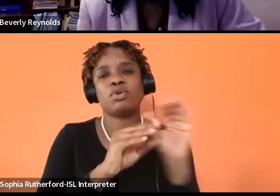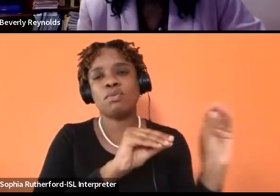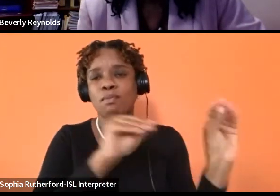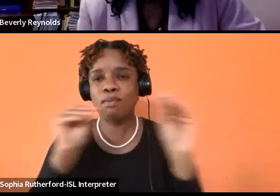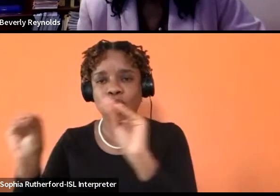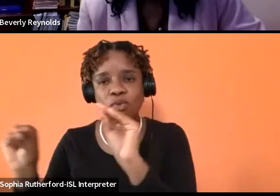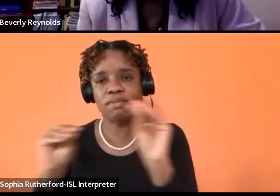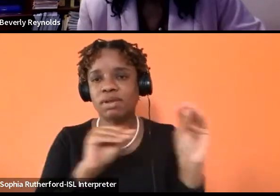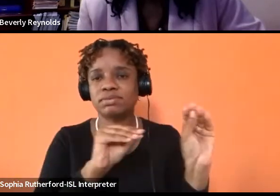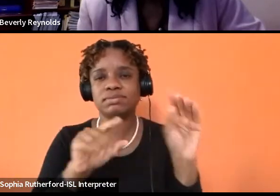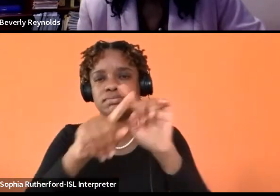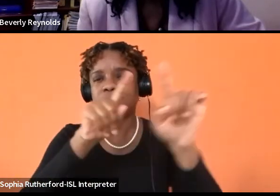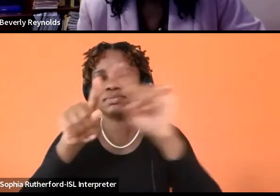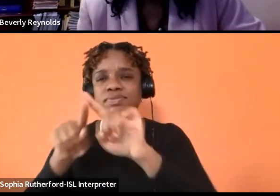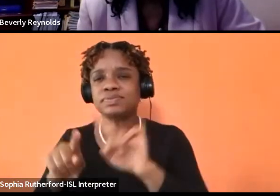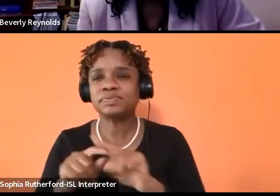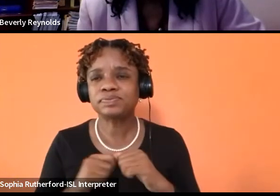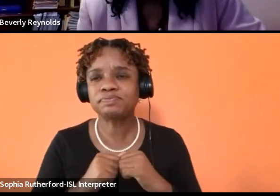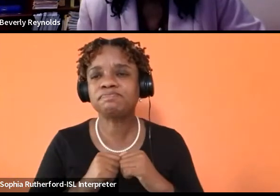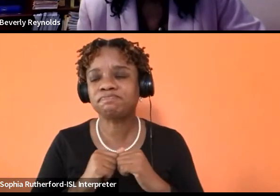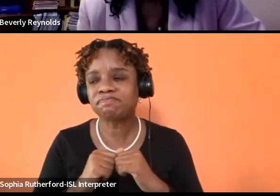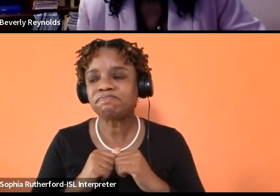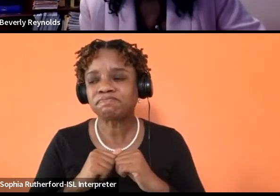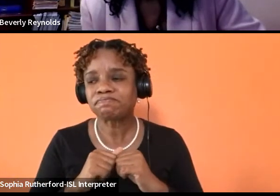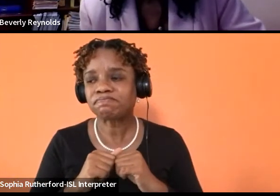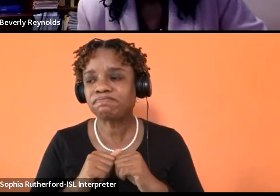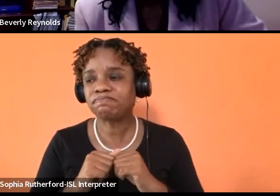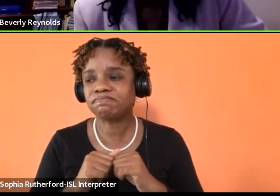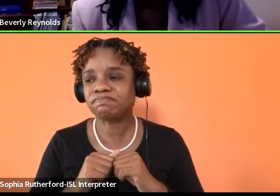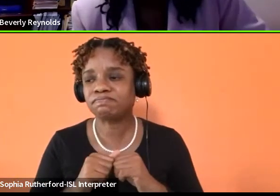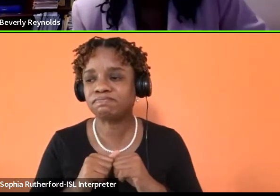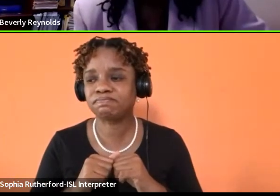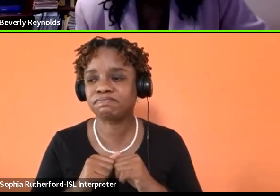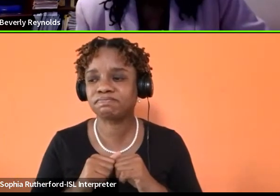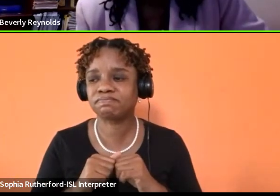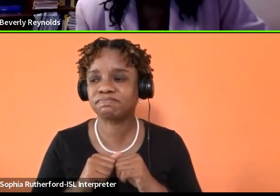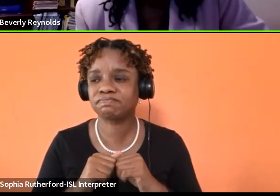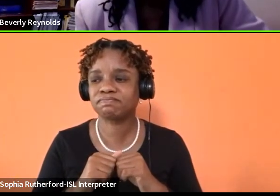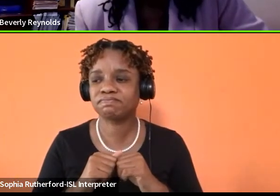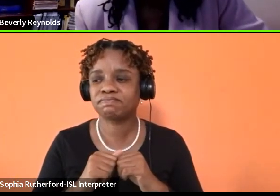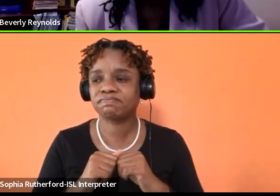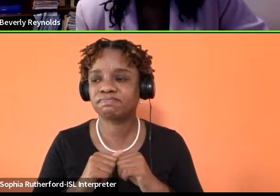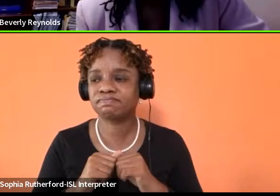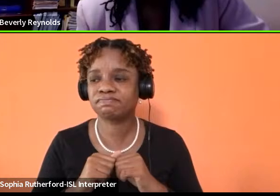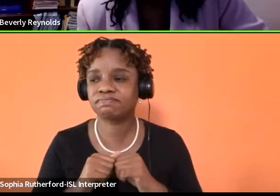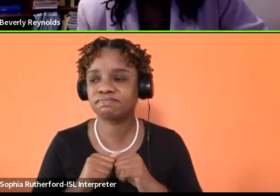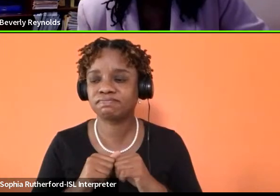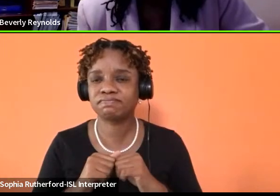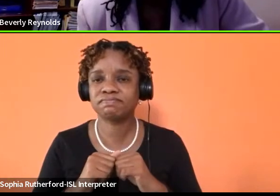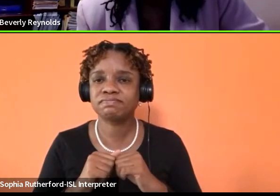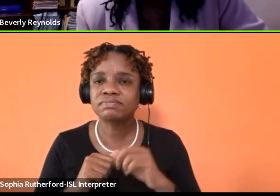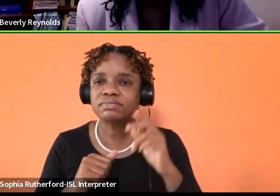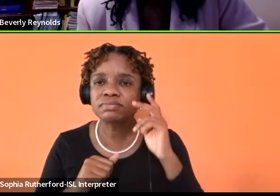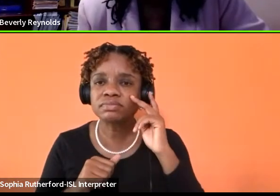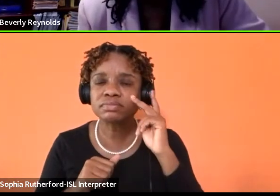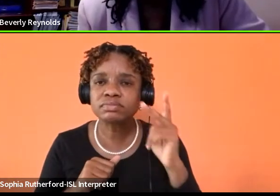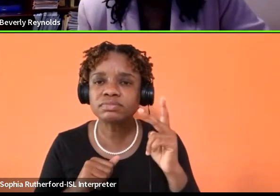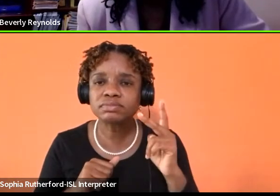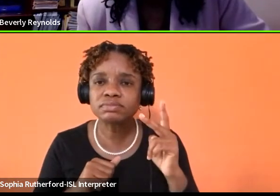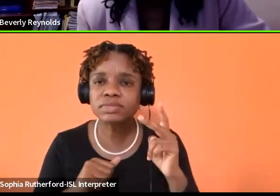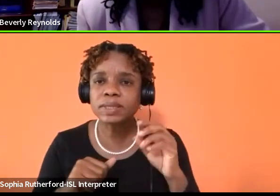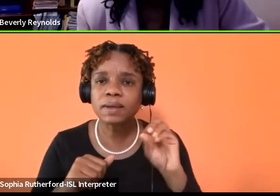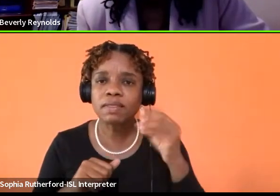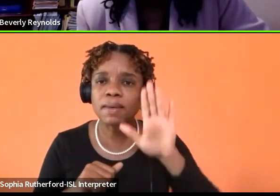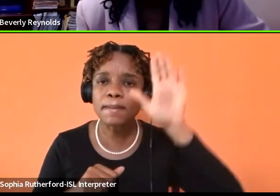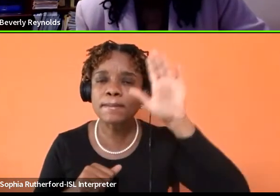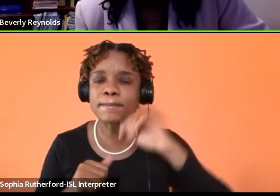available. I hope that answered the question. Thank you. I see Deodath Sigobin,